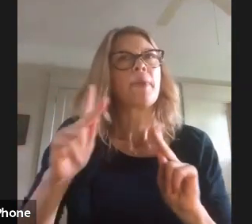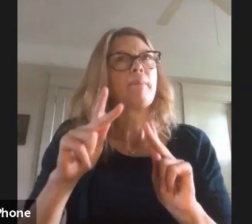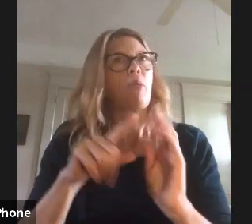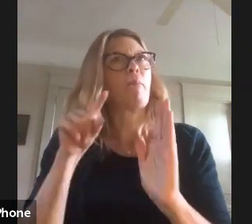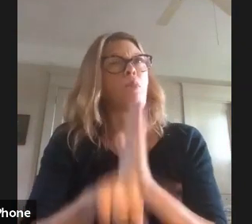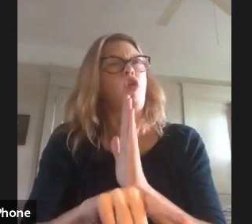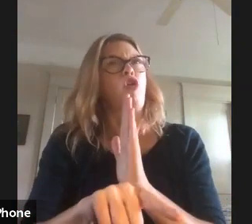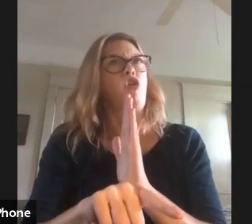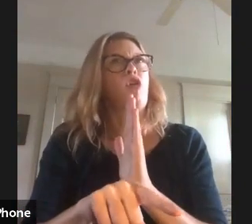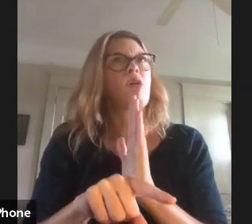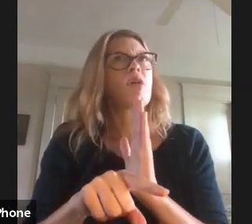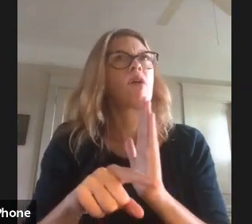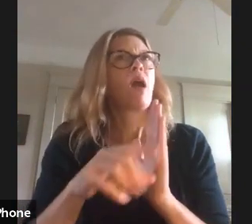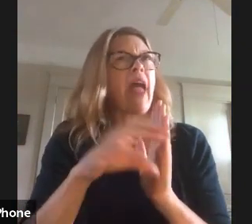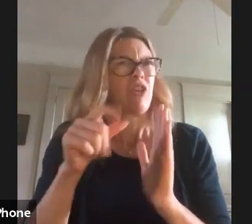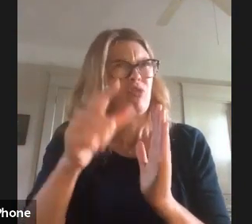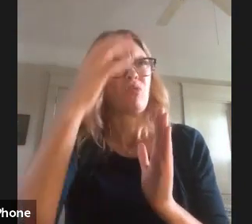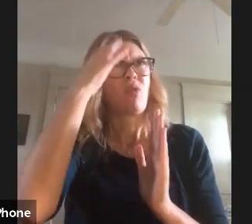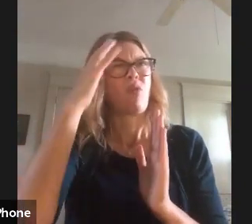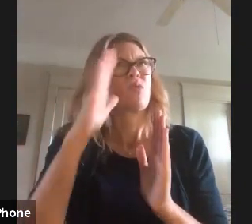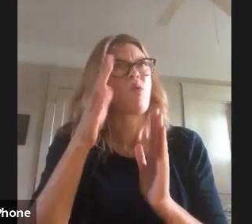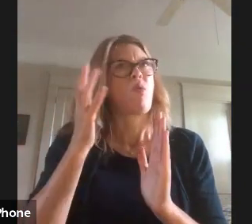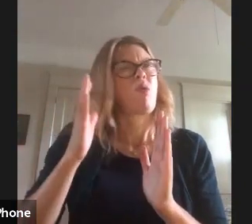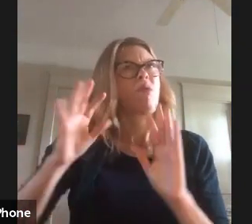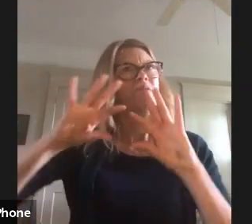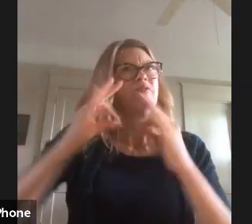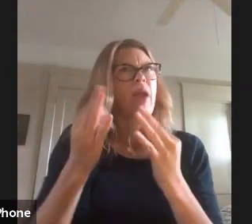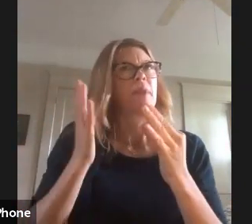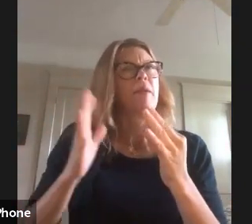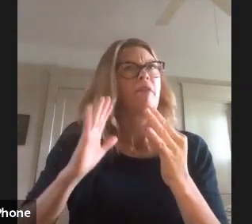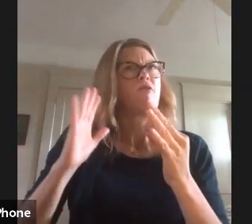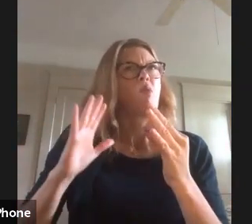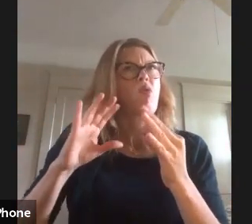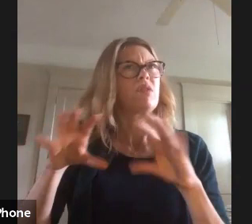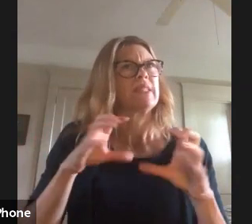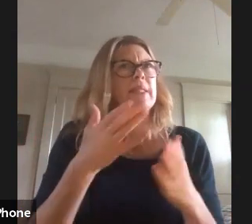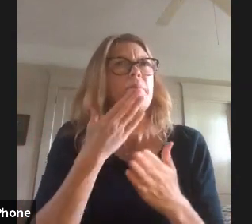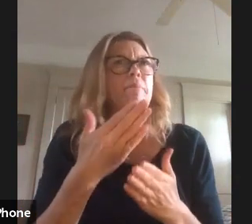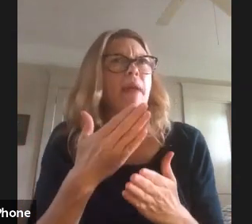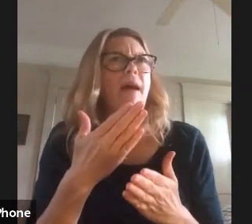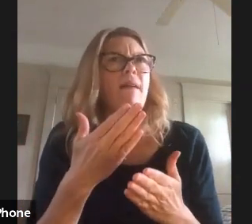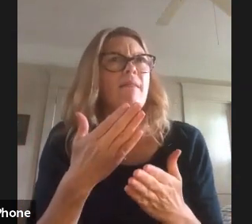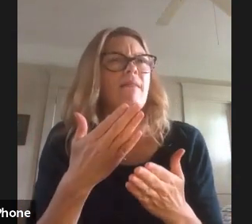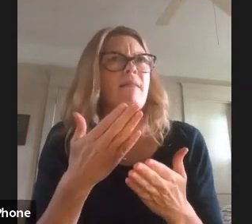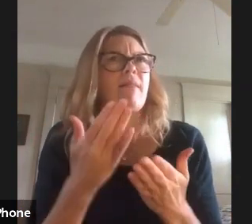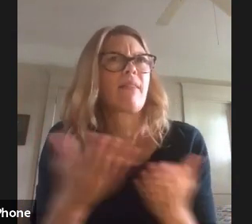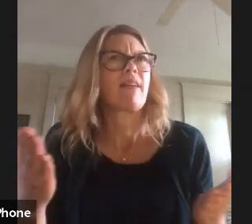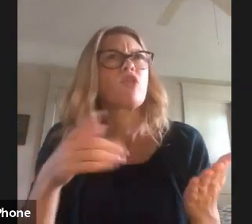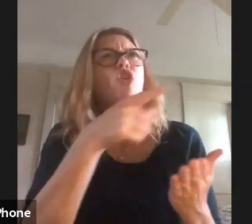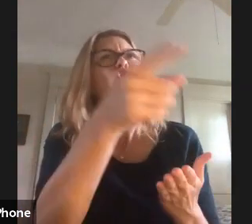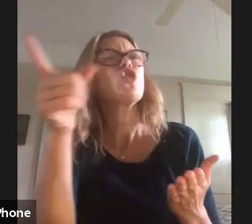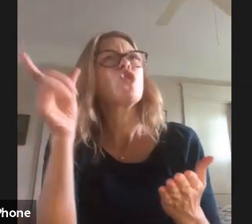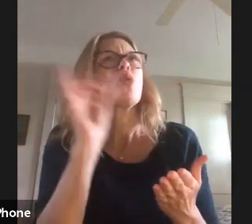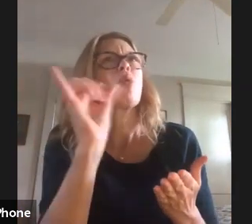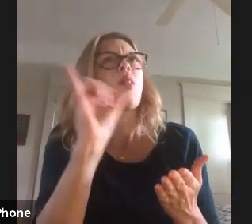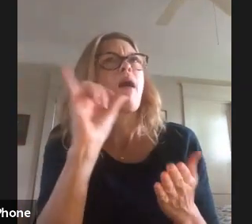measure of your ancestors. You snakes, you brood of vipers.